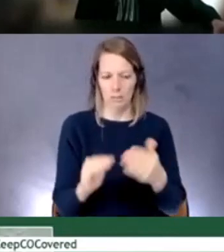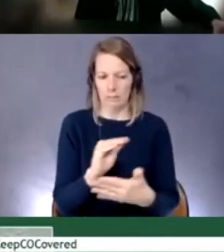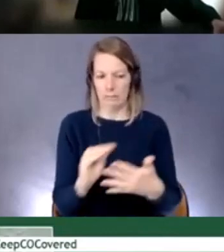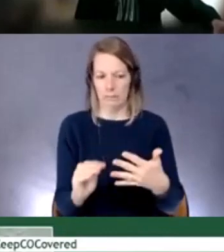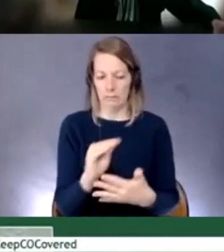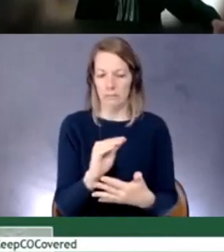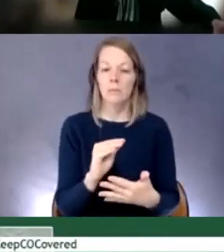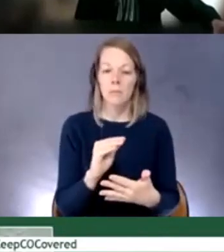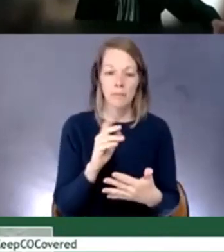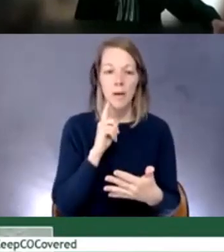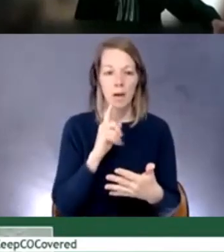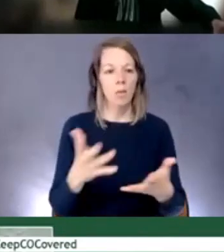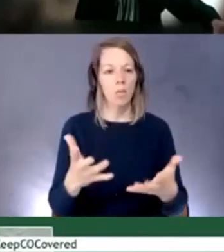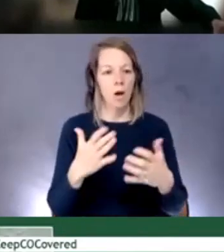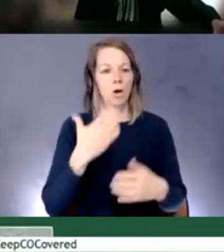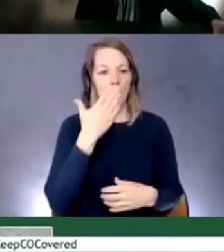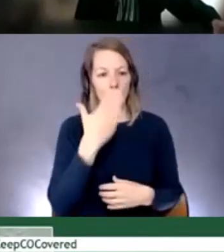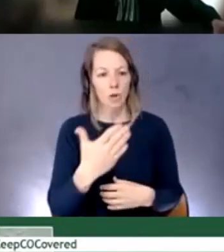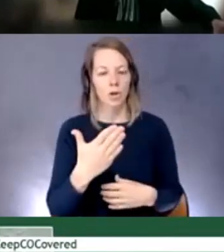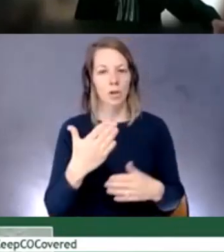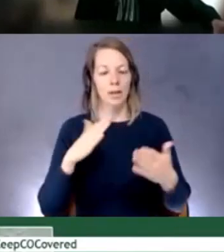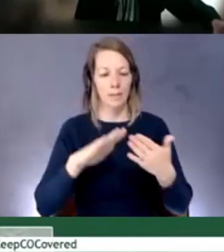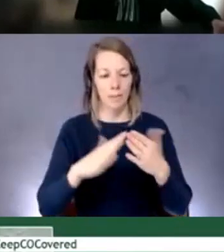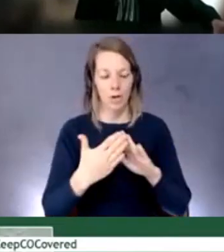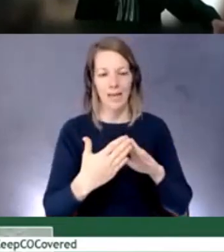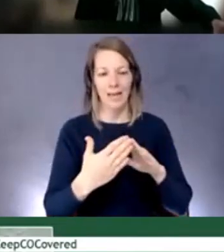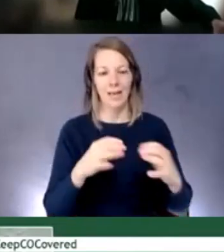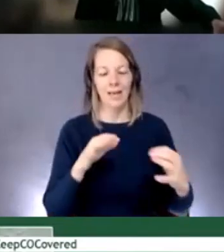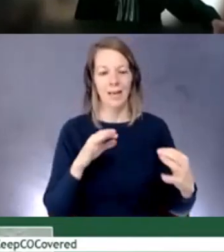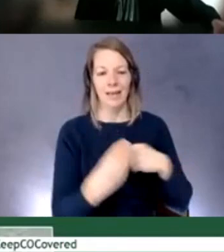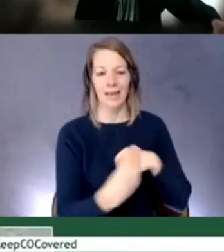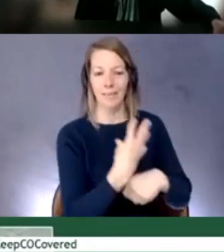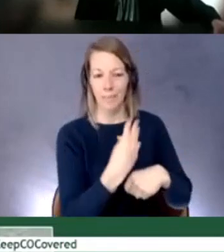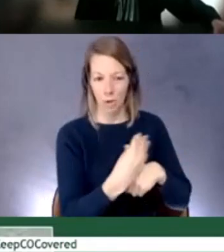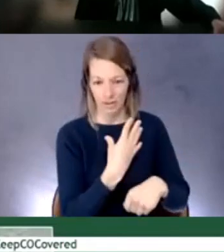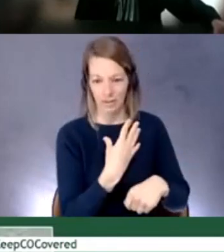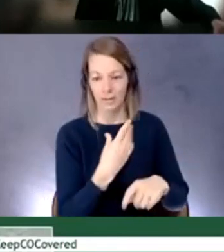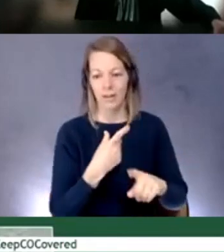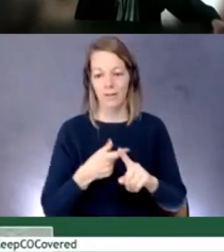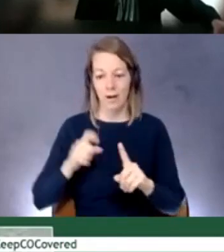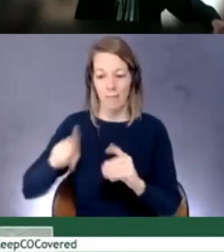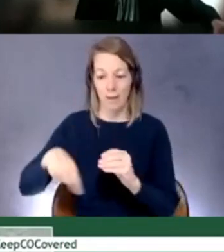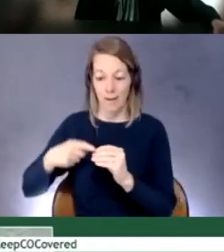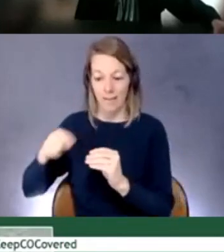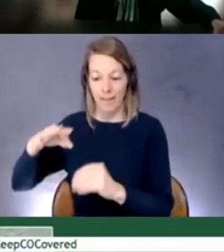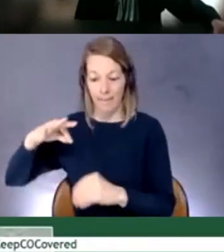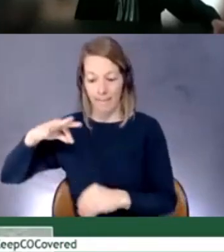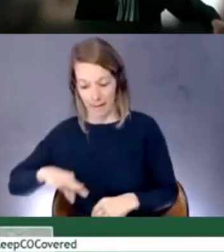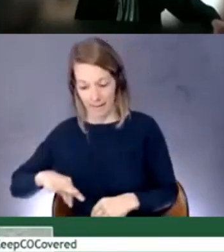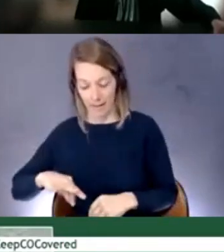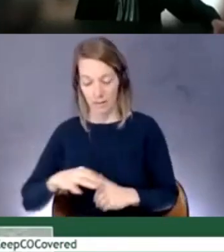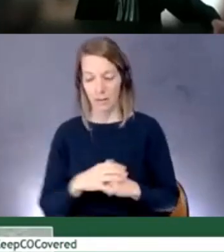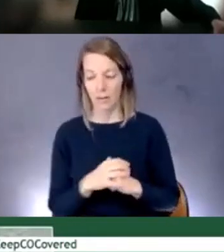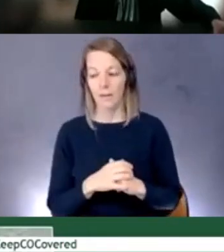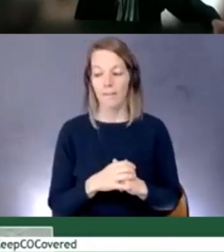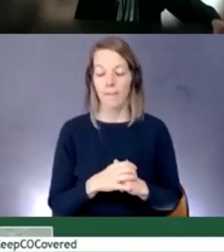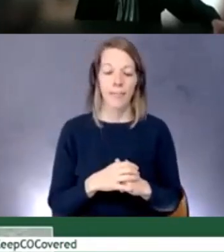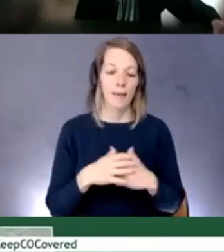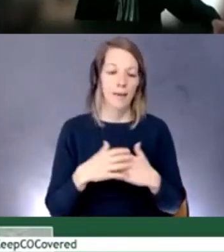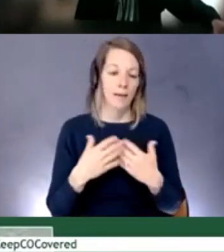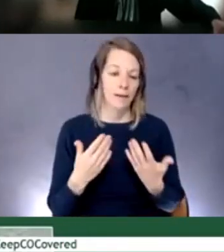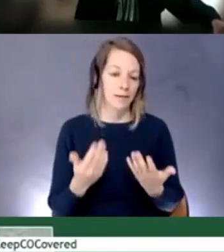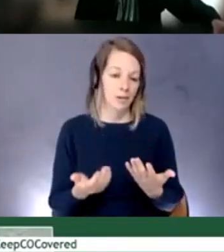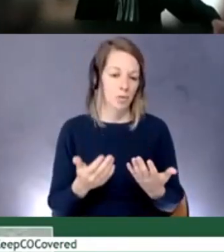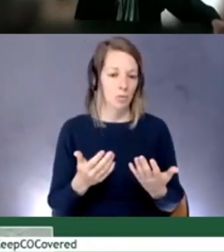getting good community benefit on, or community input, on that community benefit spending plans as needs